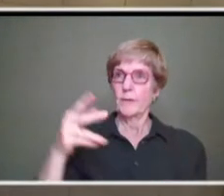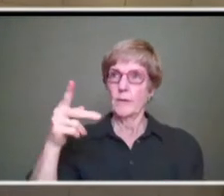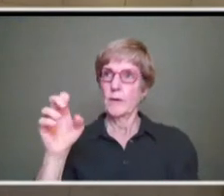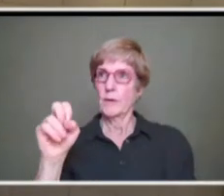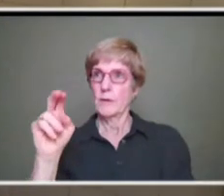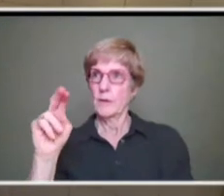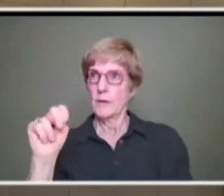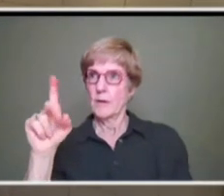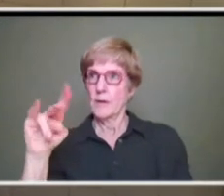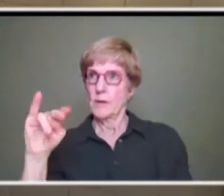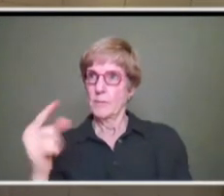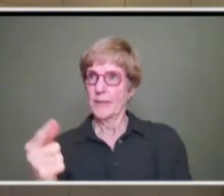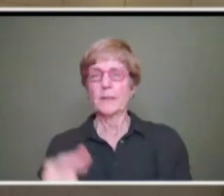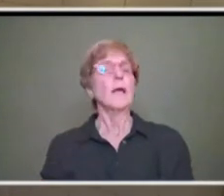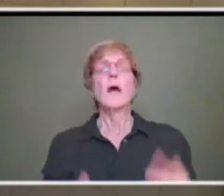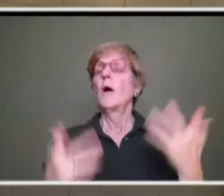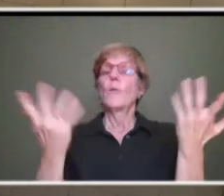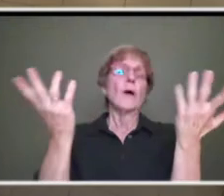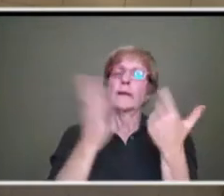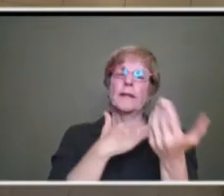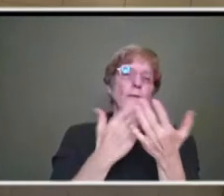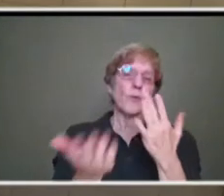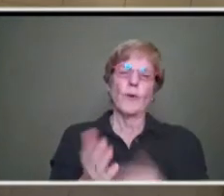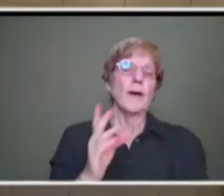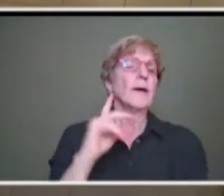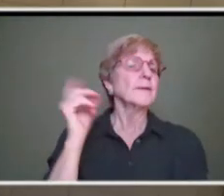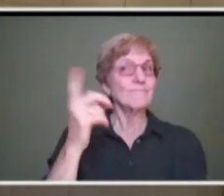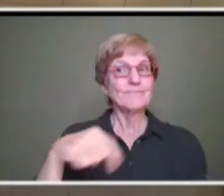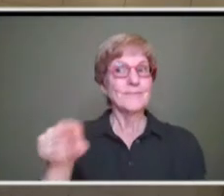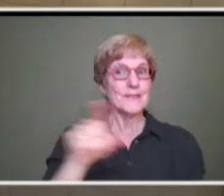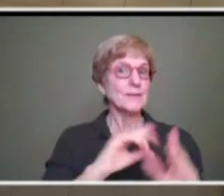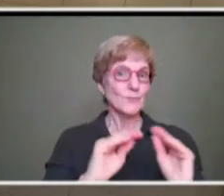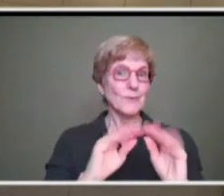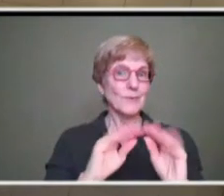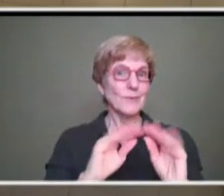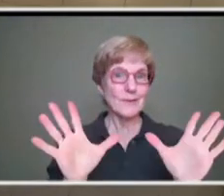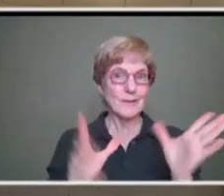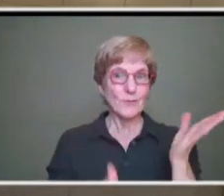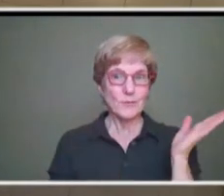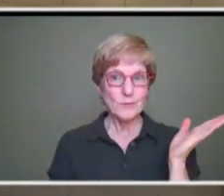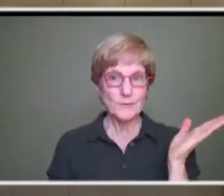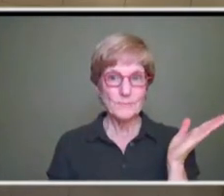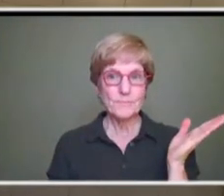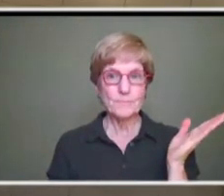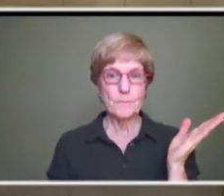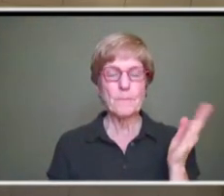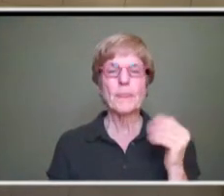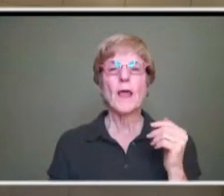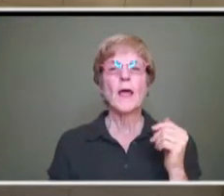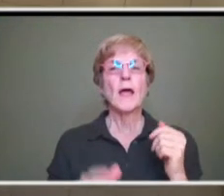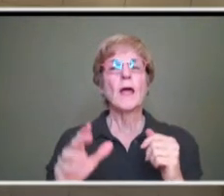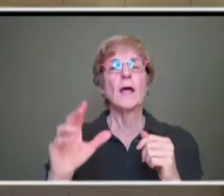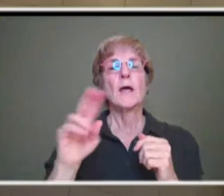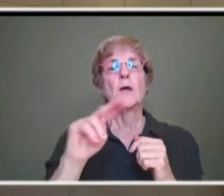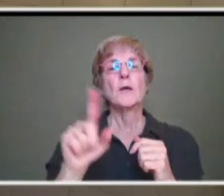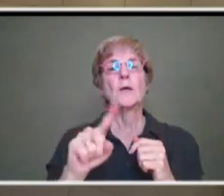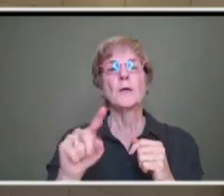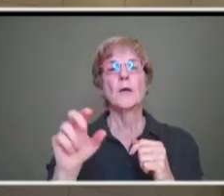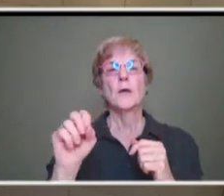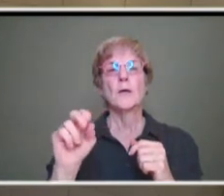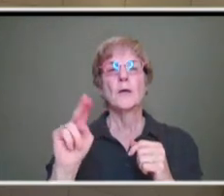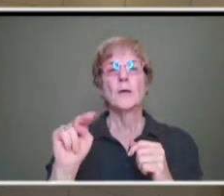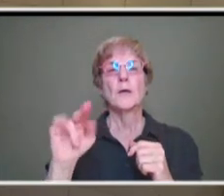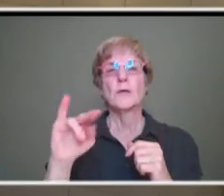but either way I I think you get the point here but I uh in our zoning notebook there are